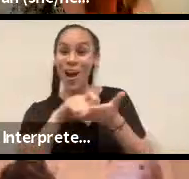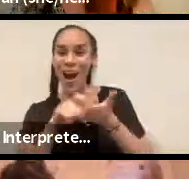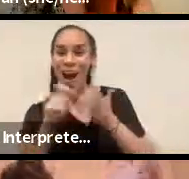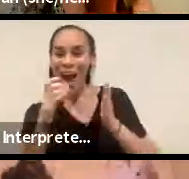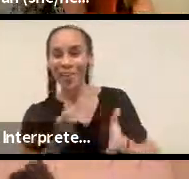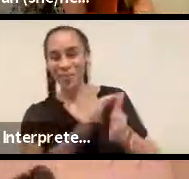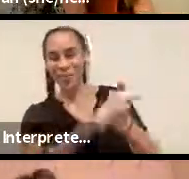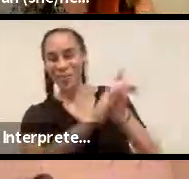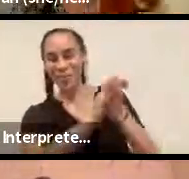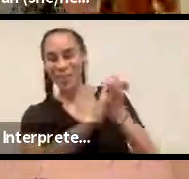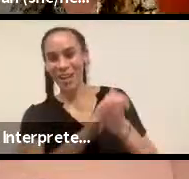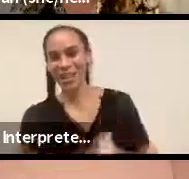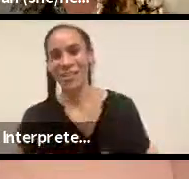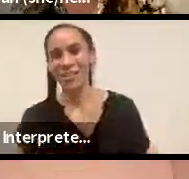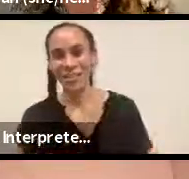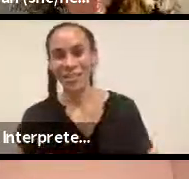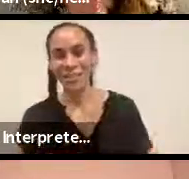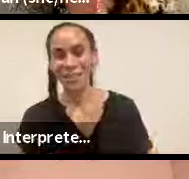Thank you.